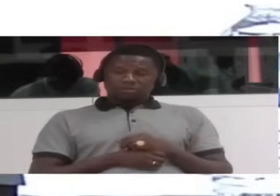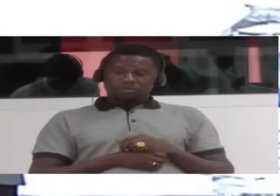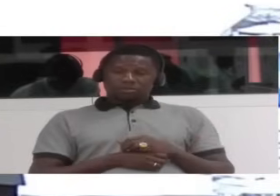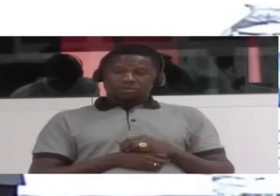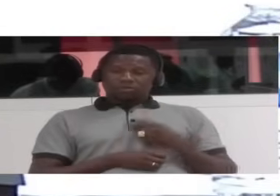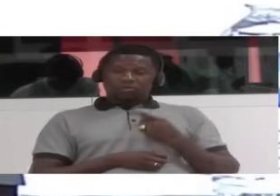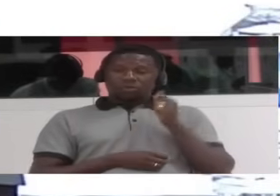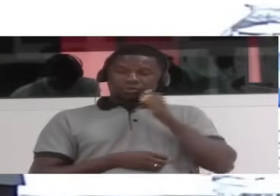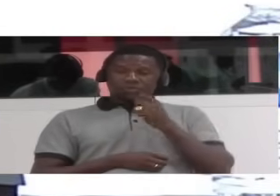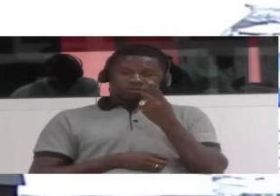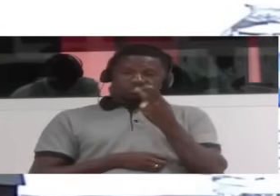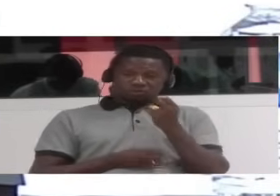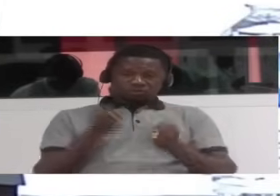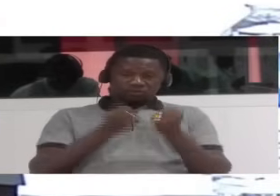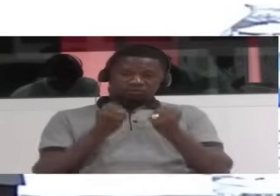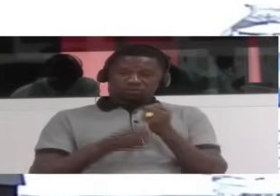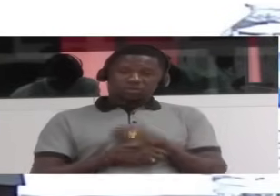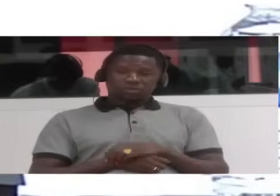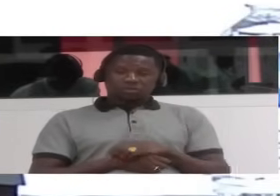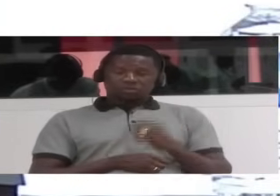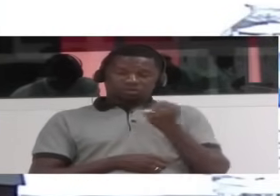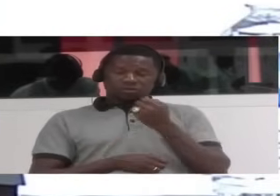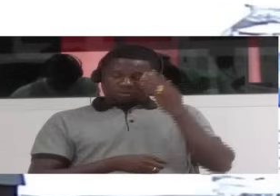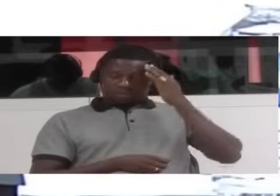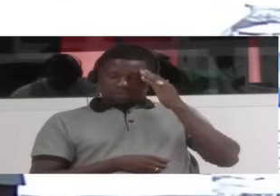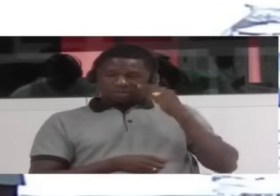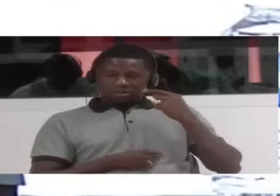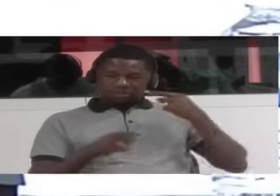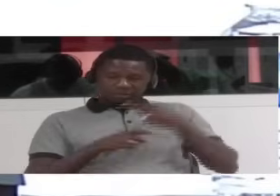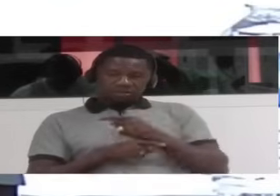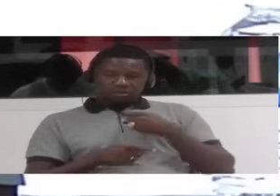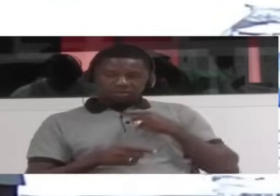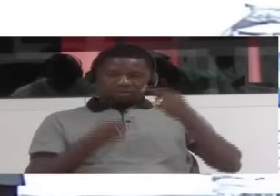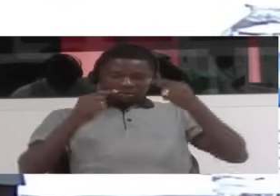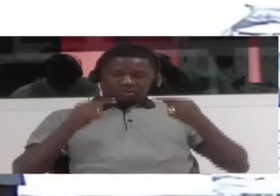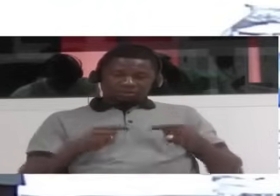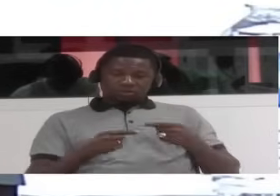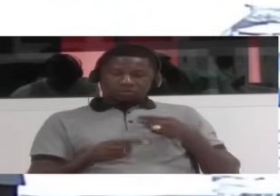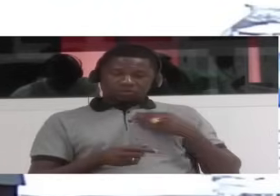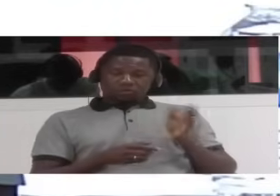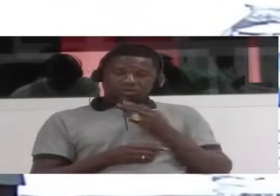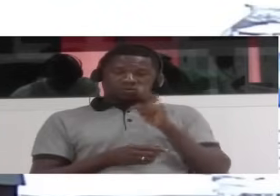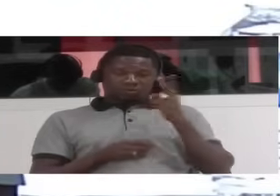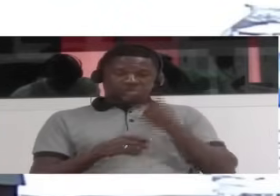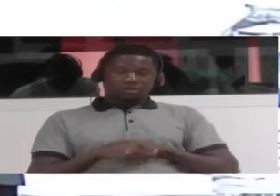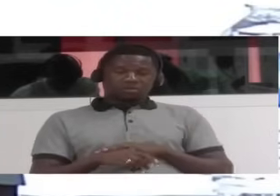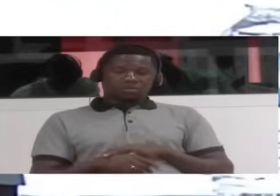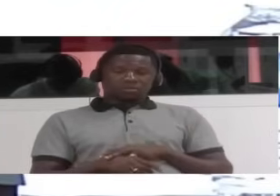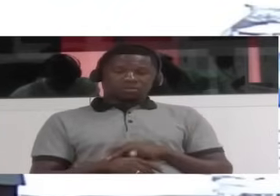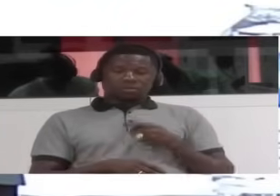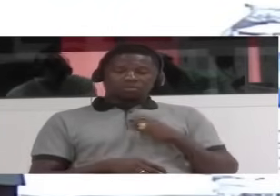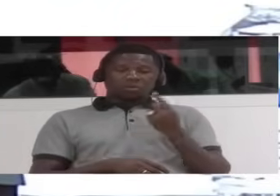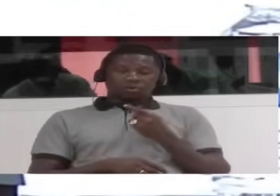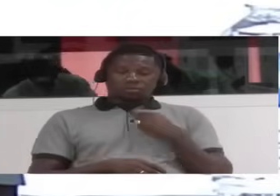we used two vehicles. Because I made an error in my statement that we went twice, but it